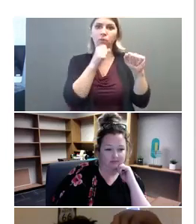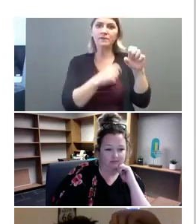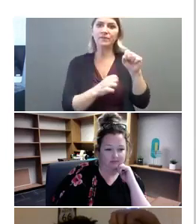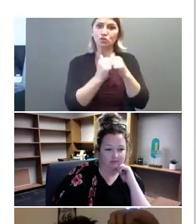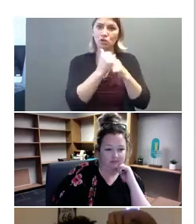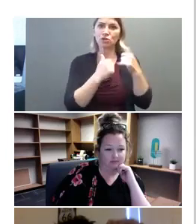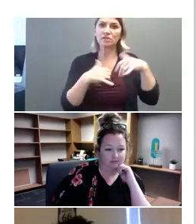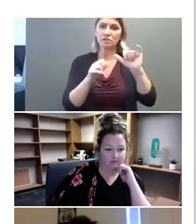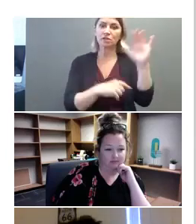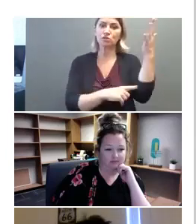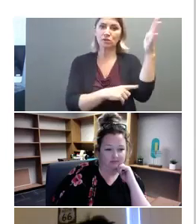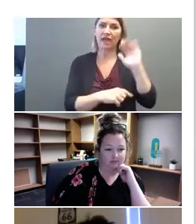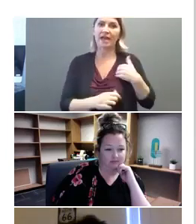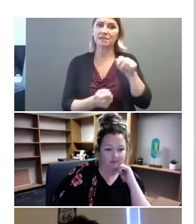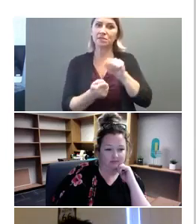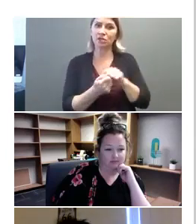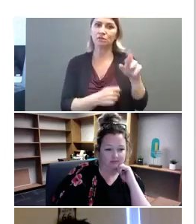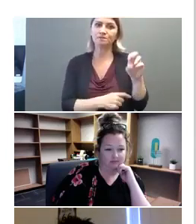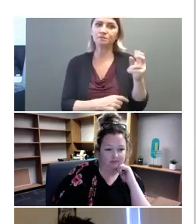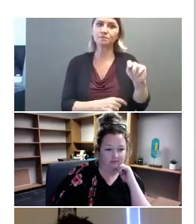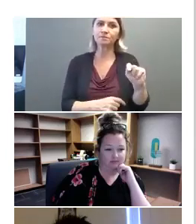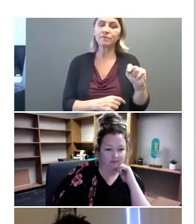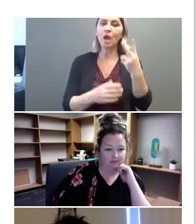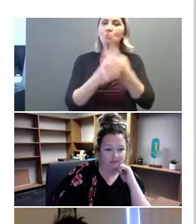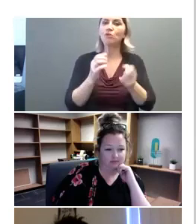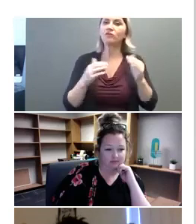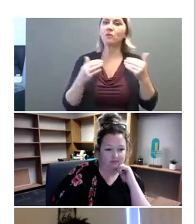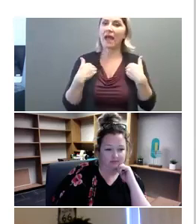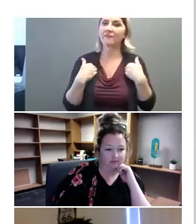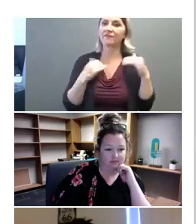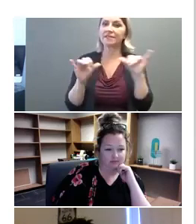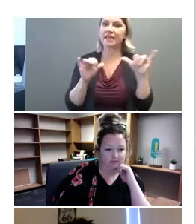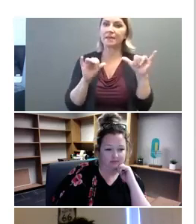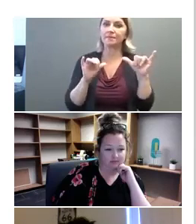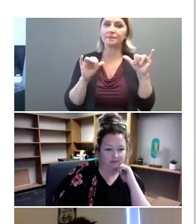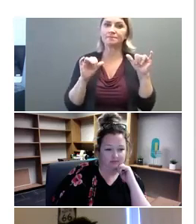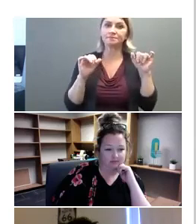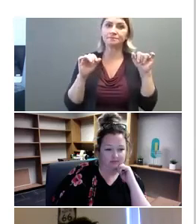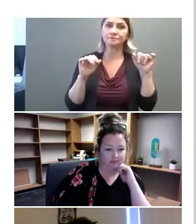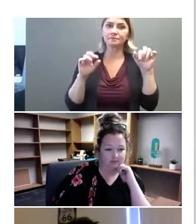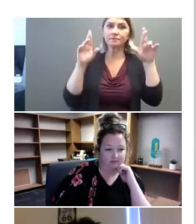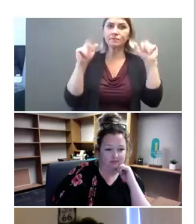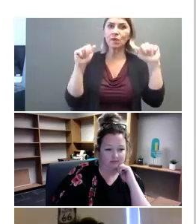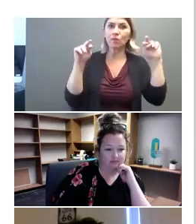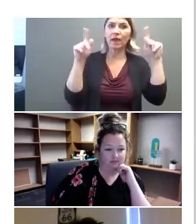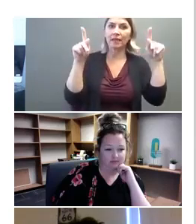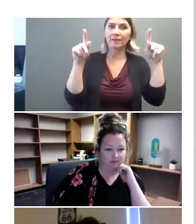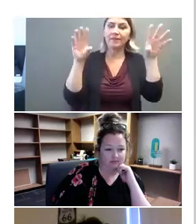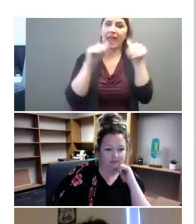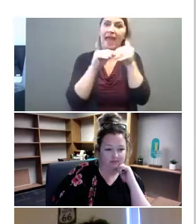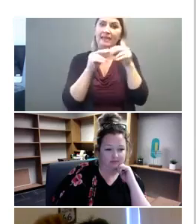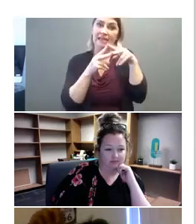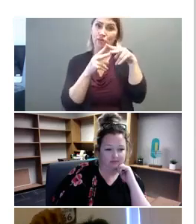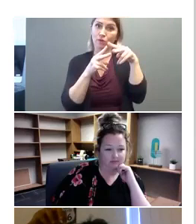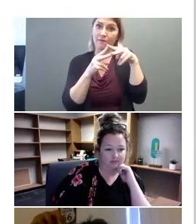a particular root. So since both of them have the same rank, what adding either of them